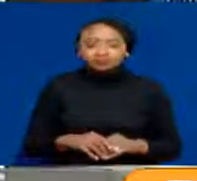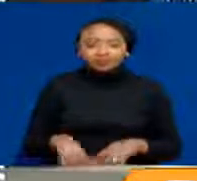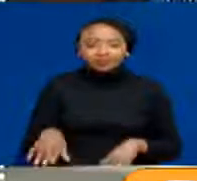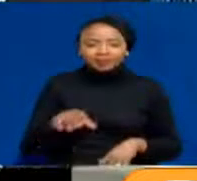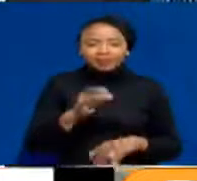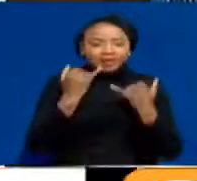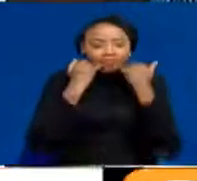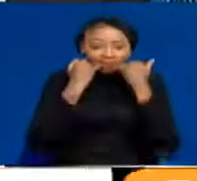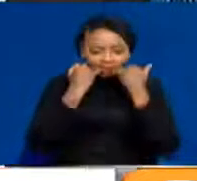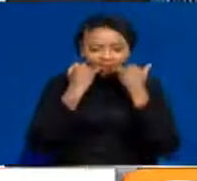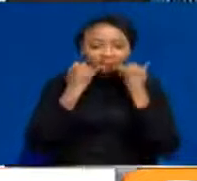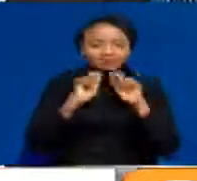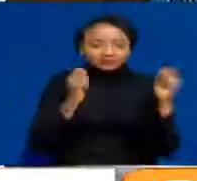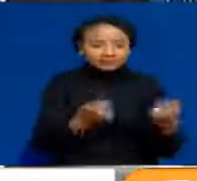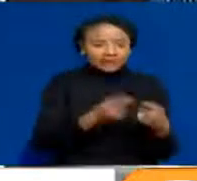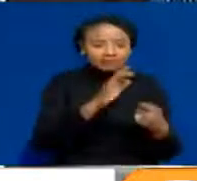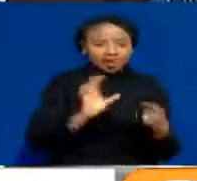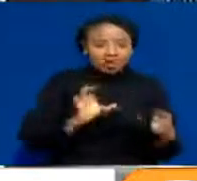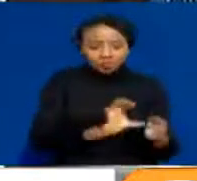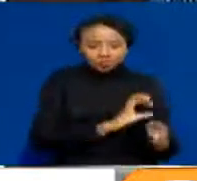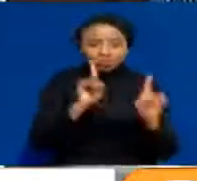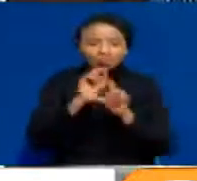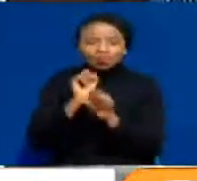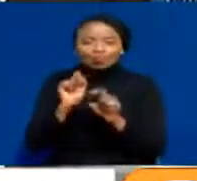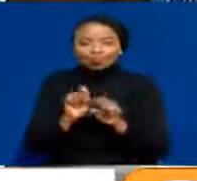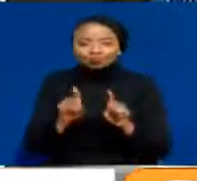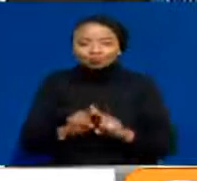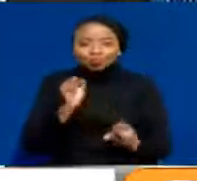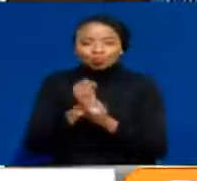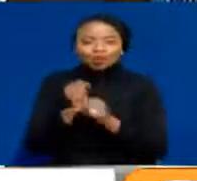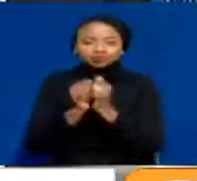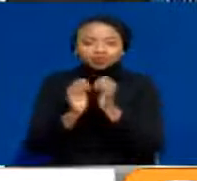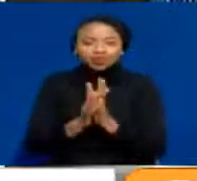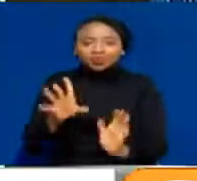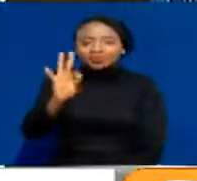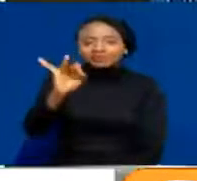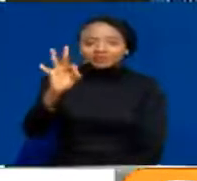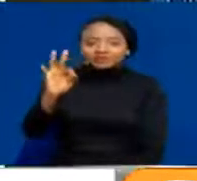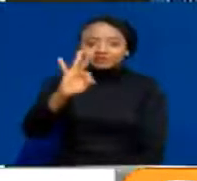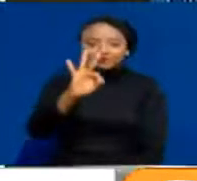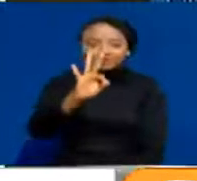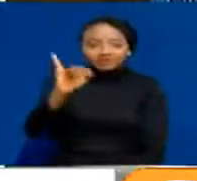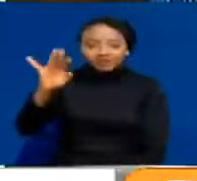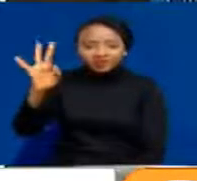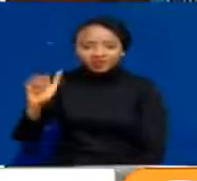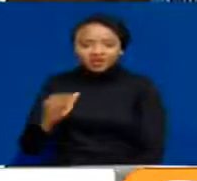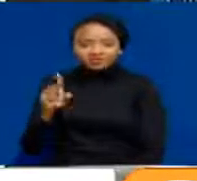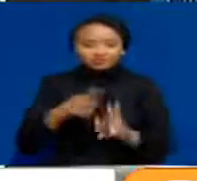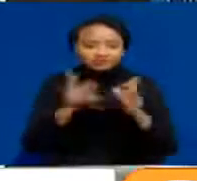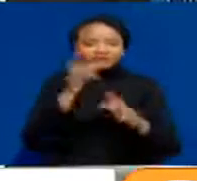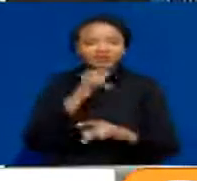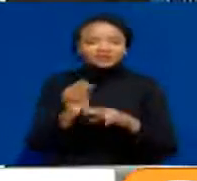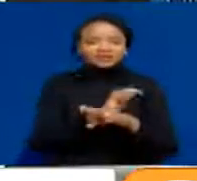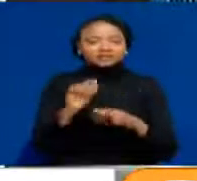So the National Football Referees Committee, together with the World Football Governing Body, FIFA, have embarked on a week-long training program for